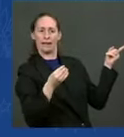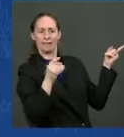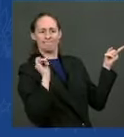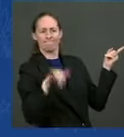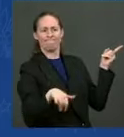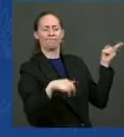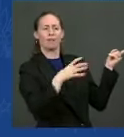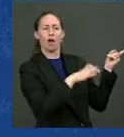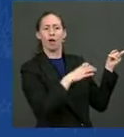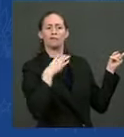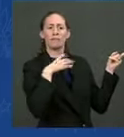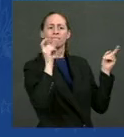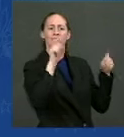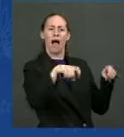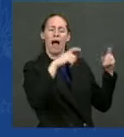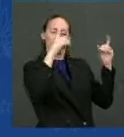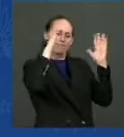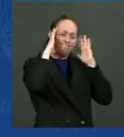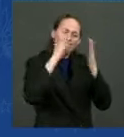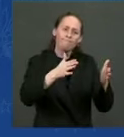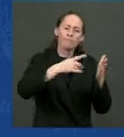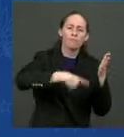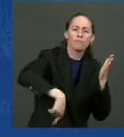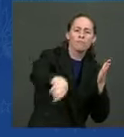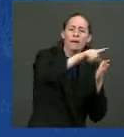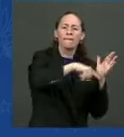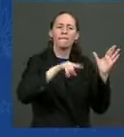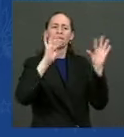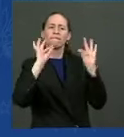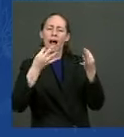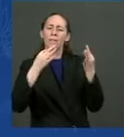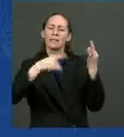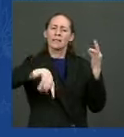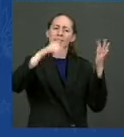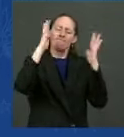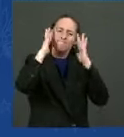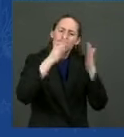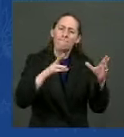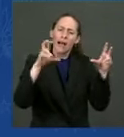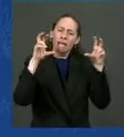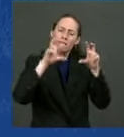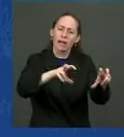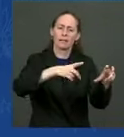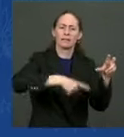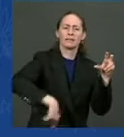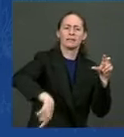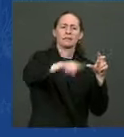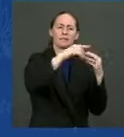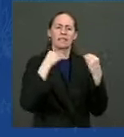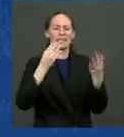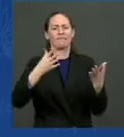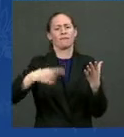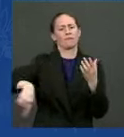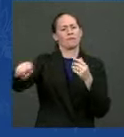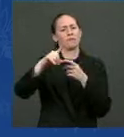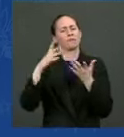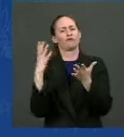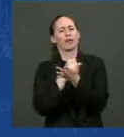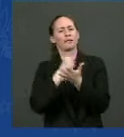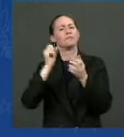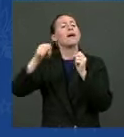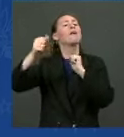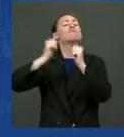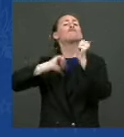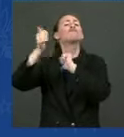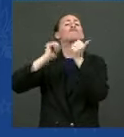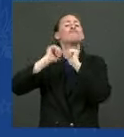an economy that gives you and your family a fighting chance to get ahead, gives our country a fighting chance to compete with the rest of the world.